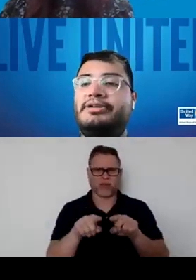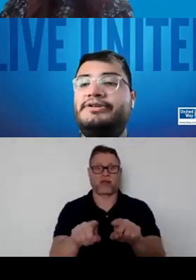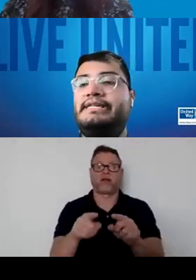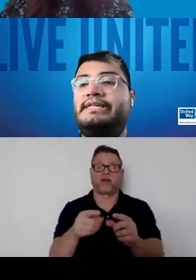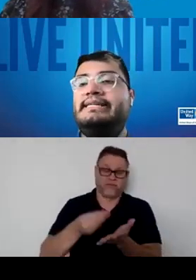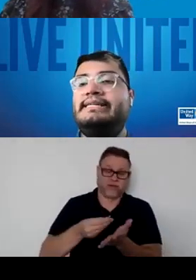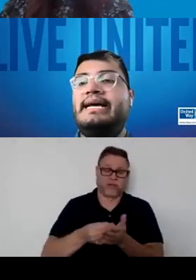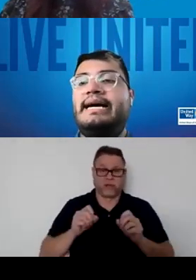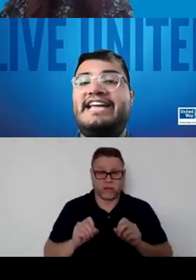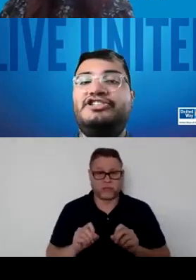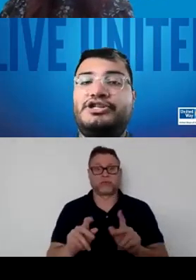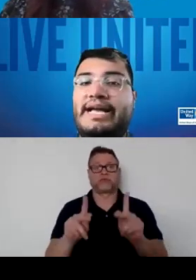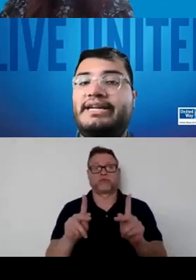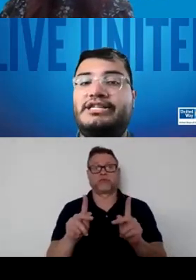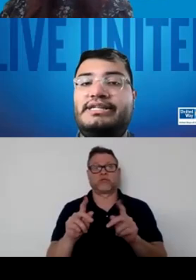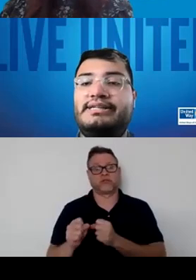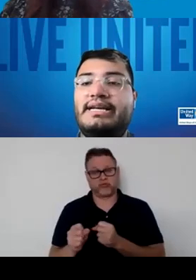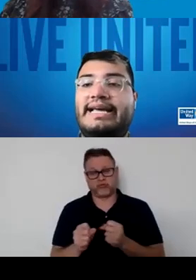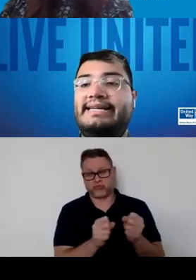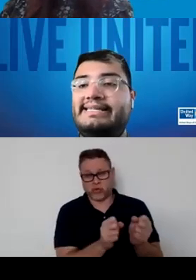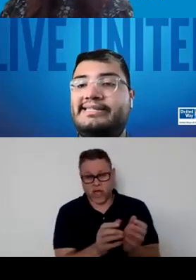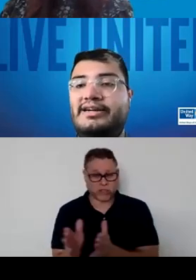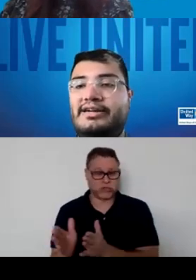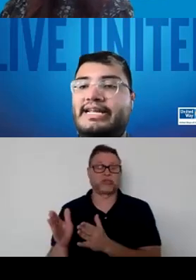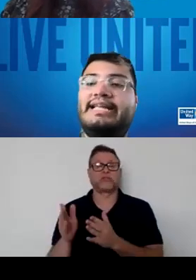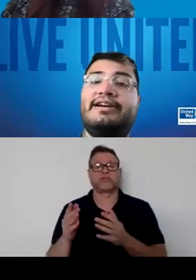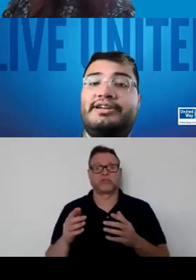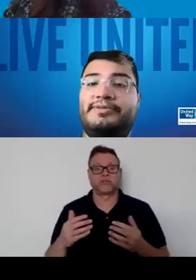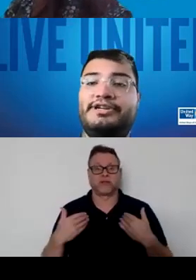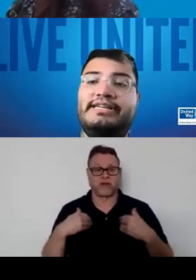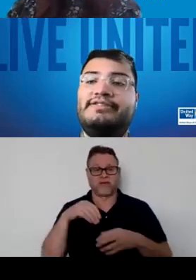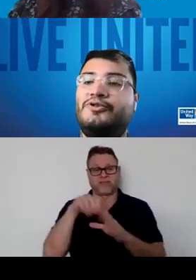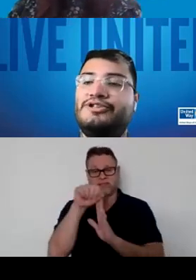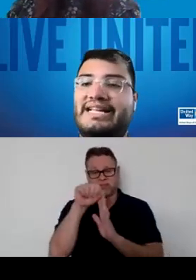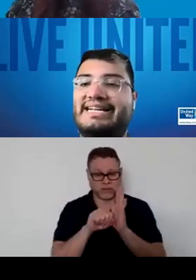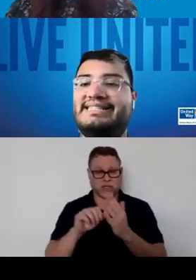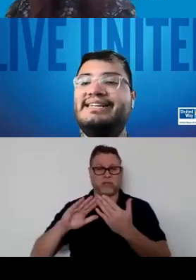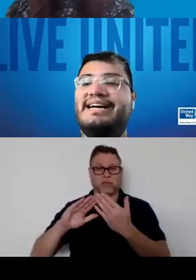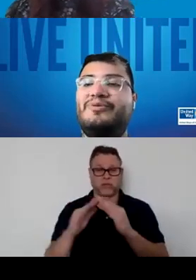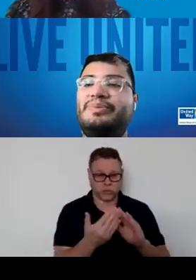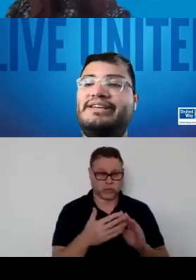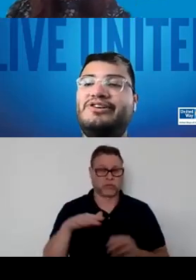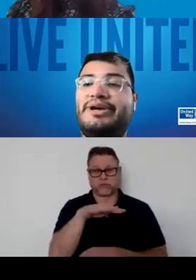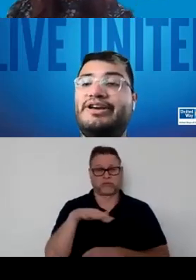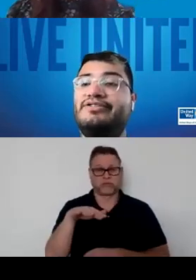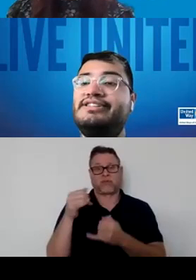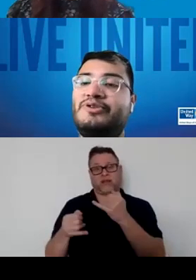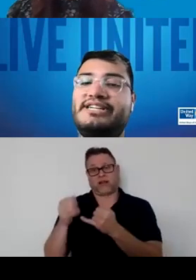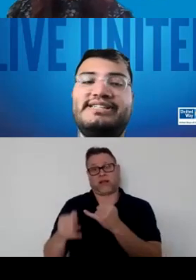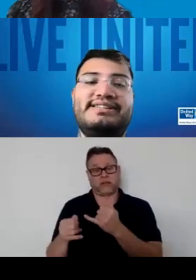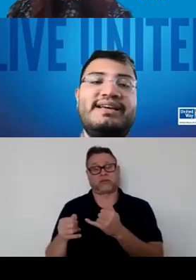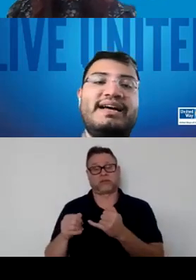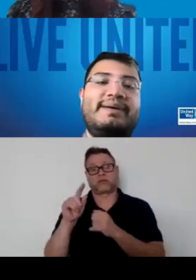funding opportunities and strategies that exist in our state, in our communities. And of course, last, we'll be going over